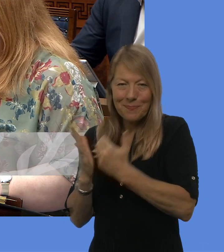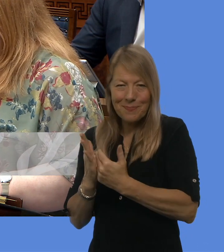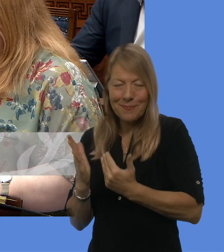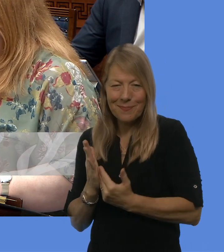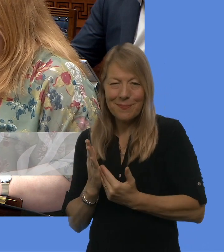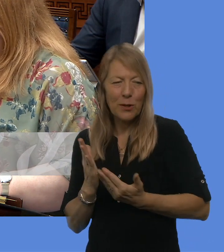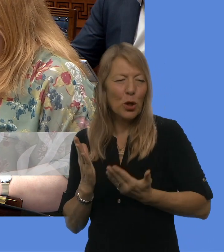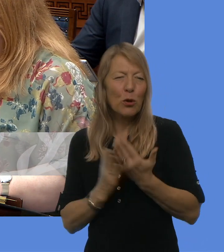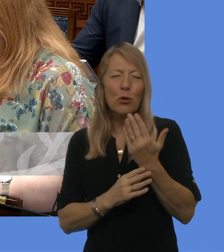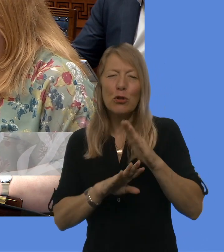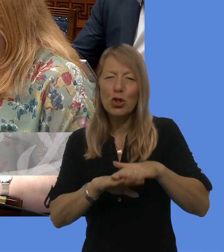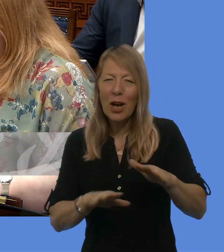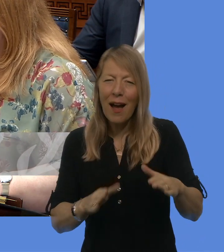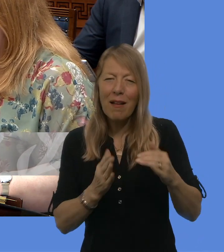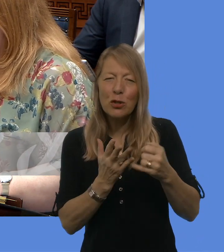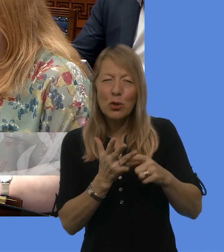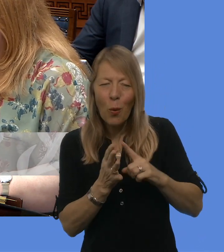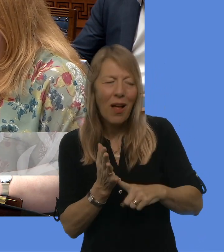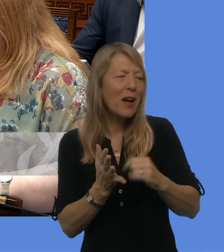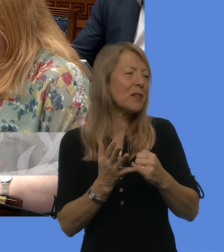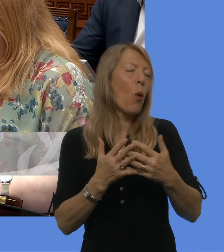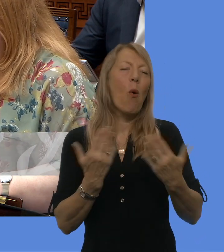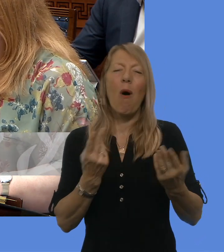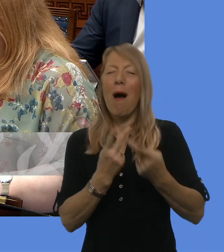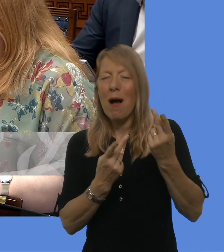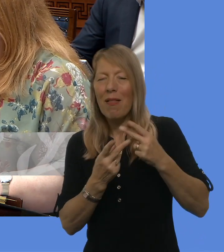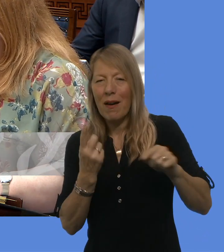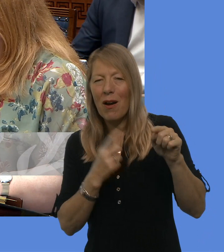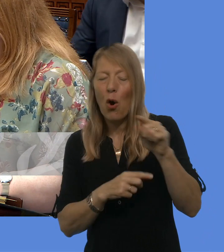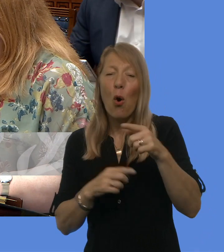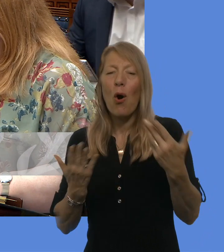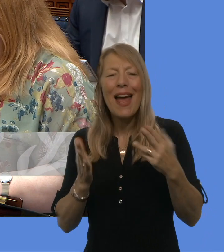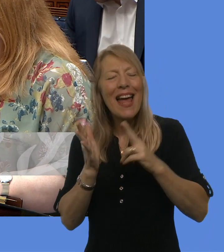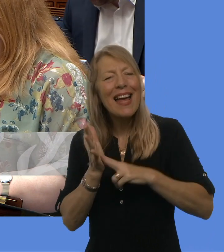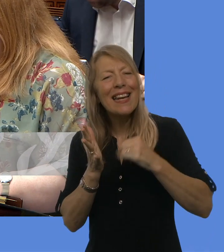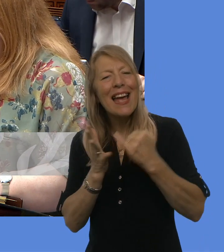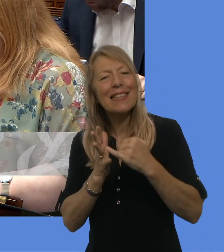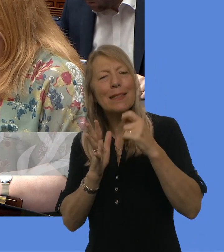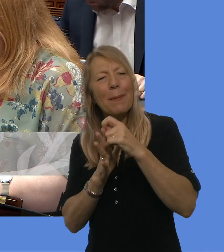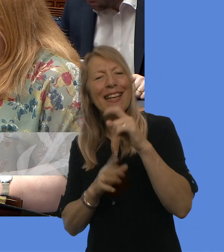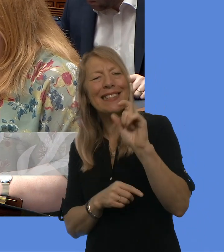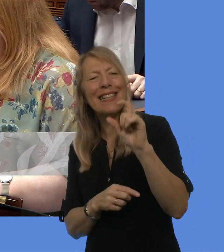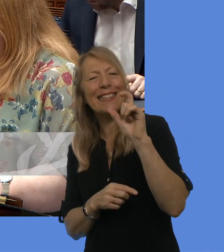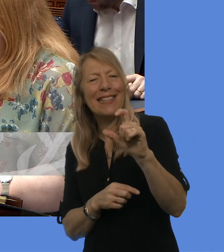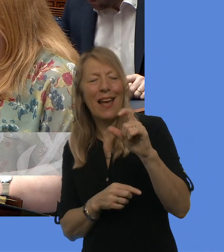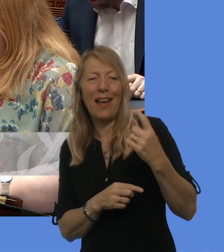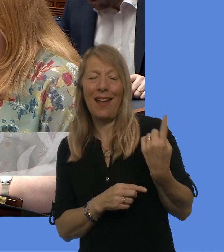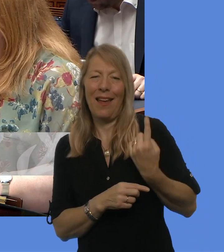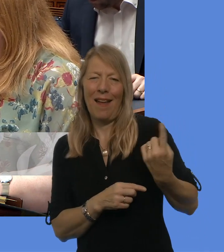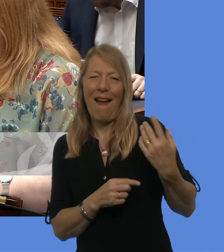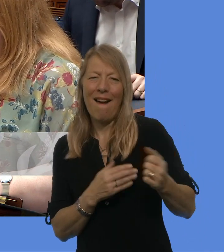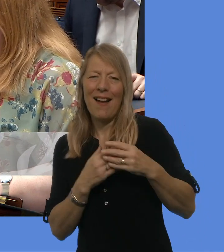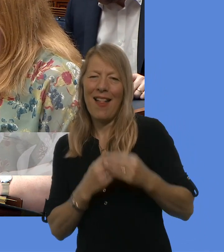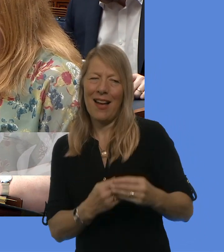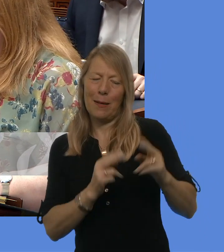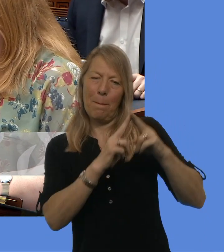it's through experiences like this, or indeed the existing NSPCC-led establishment with the remote evidence